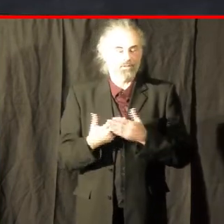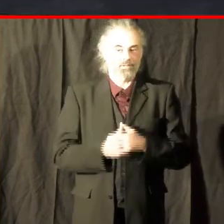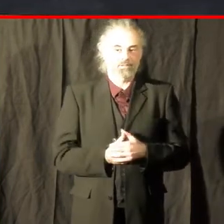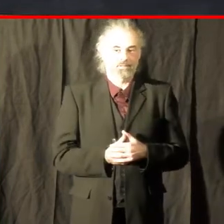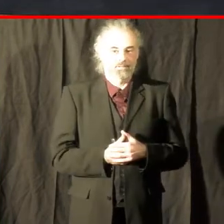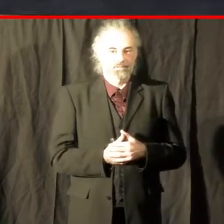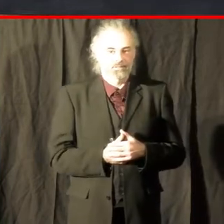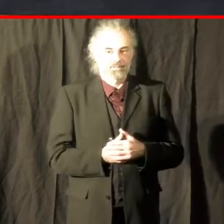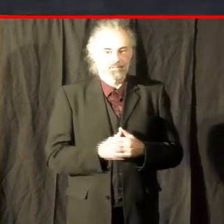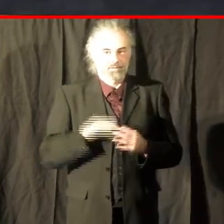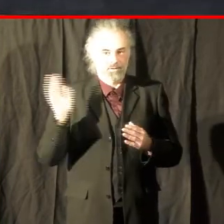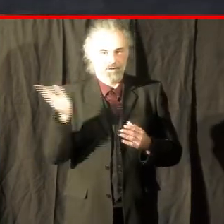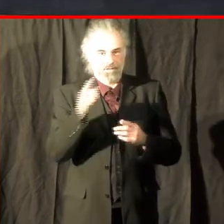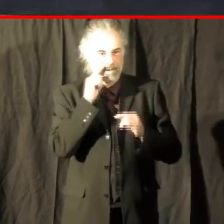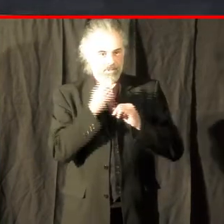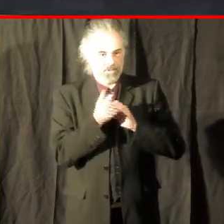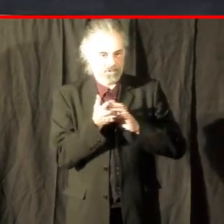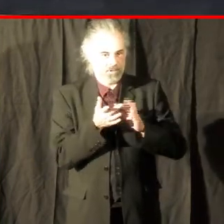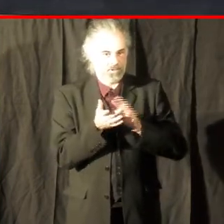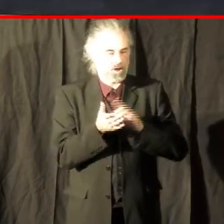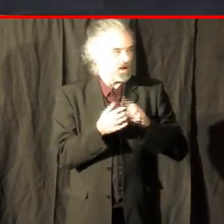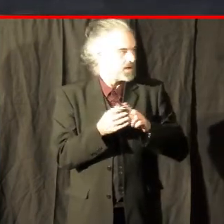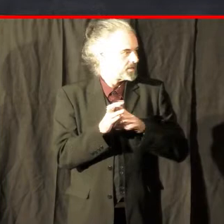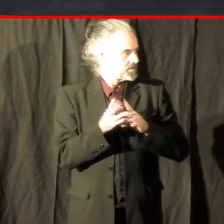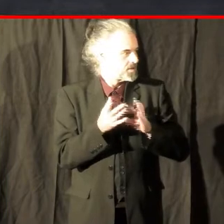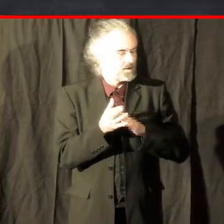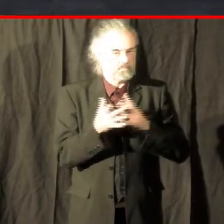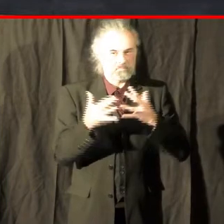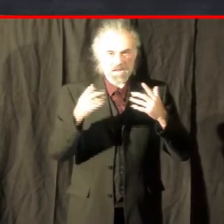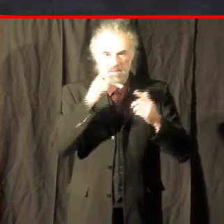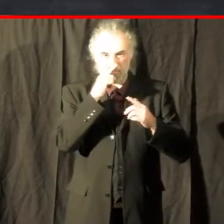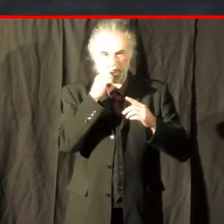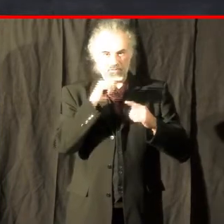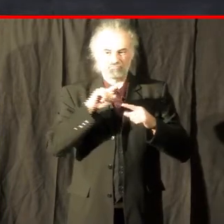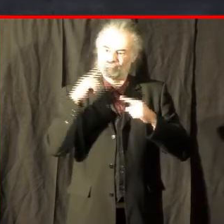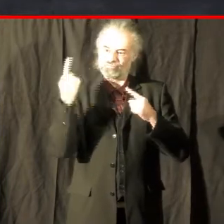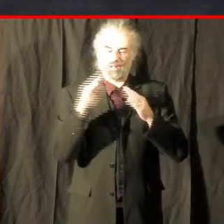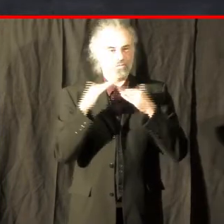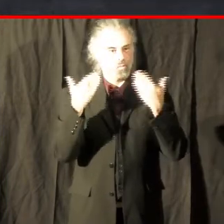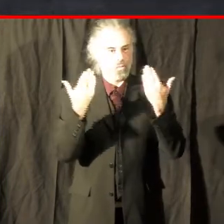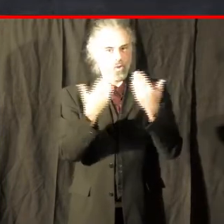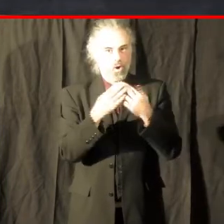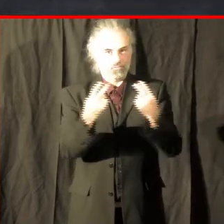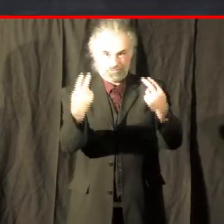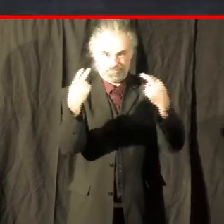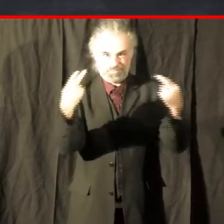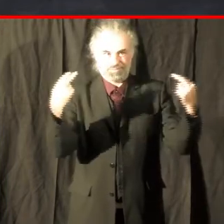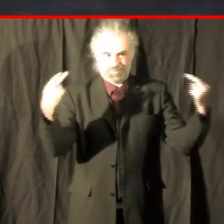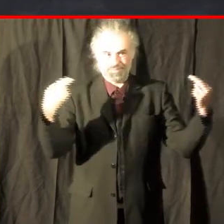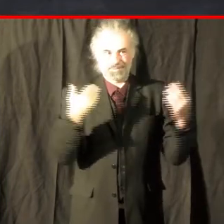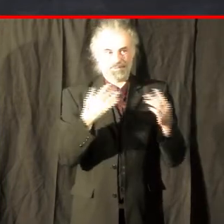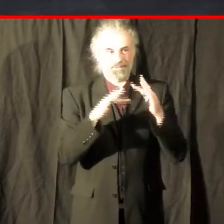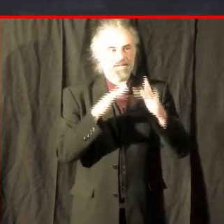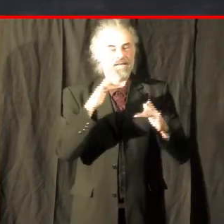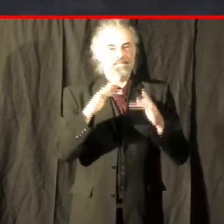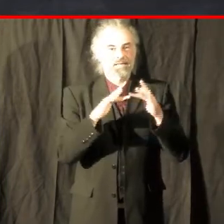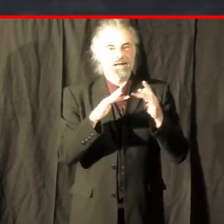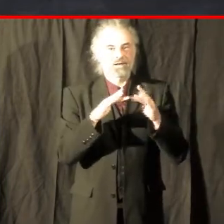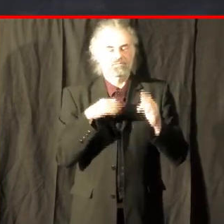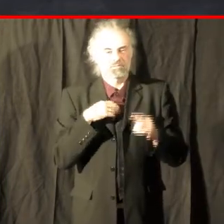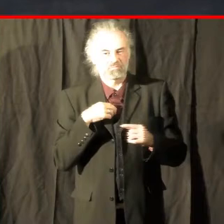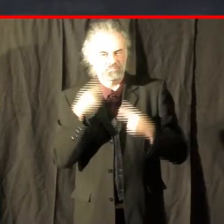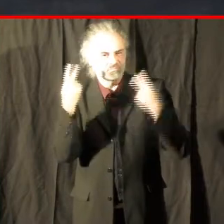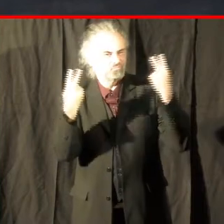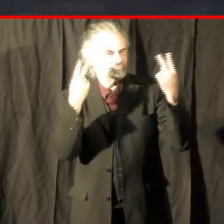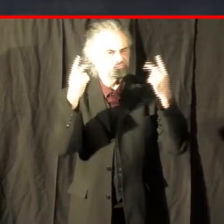Everyone in the Shine Dome and hundreds of people around the world watching online are part of this show. It should be fun. We'll be exploring the question,